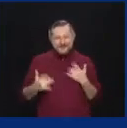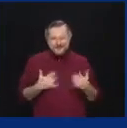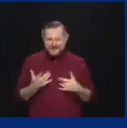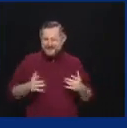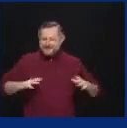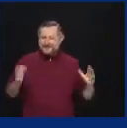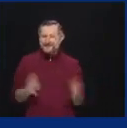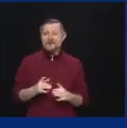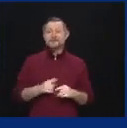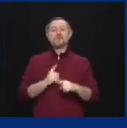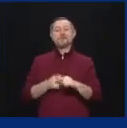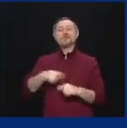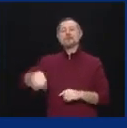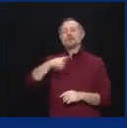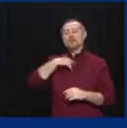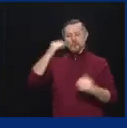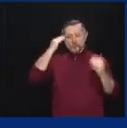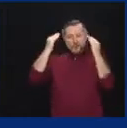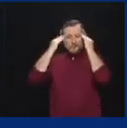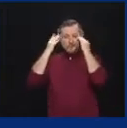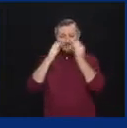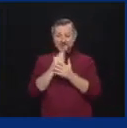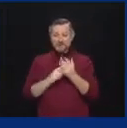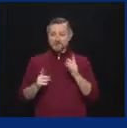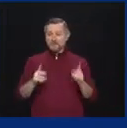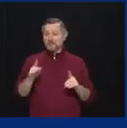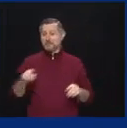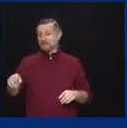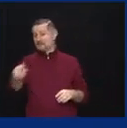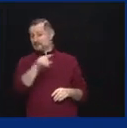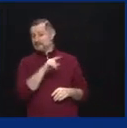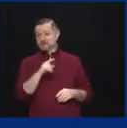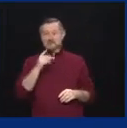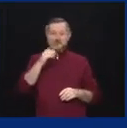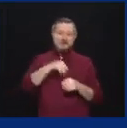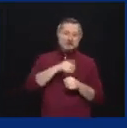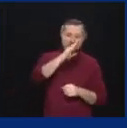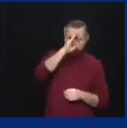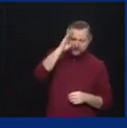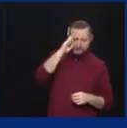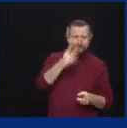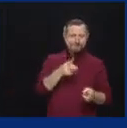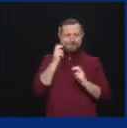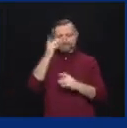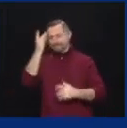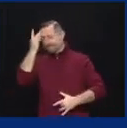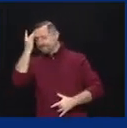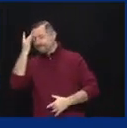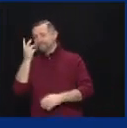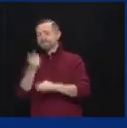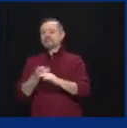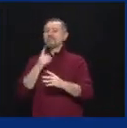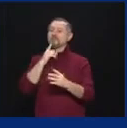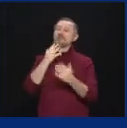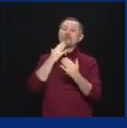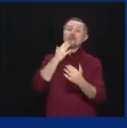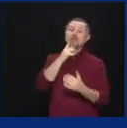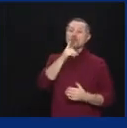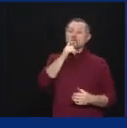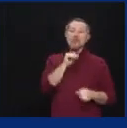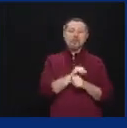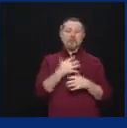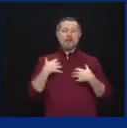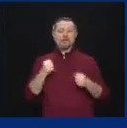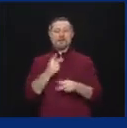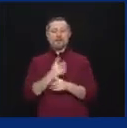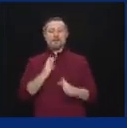are conscious of the fact that there are still people who are out there in our hospitals, people who are sick, and I want to thank again the healthcare workers who are working around the clock